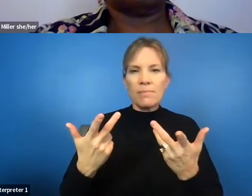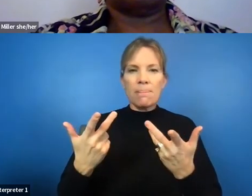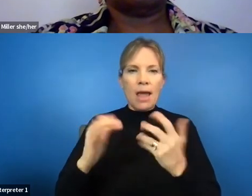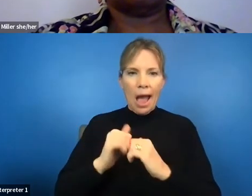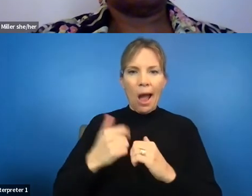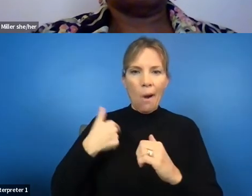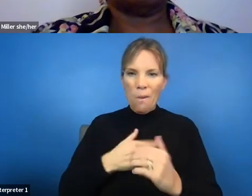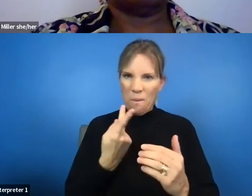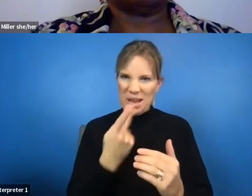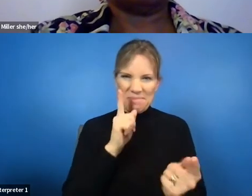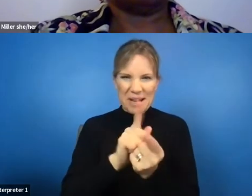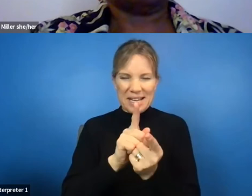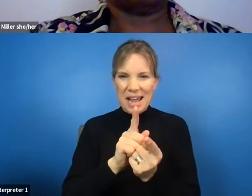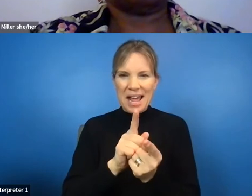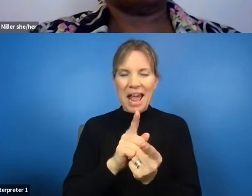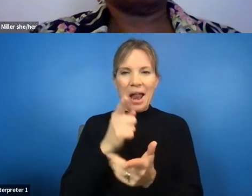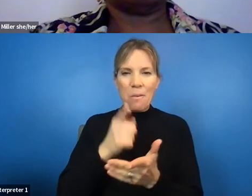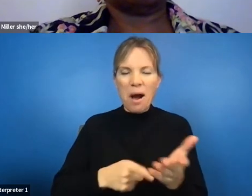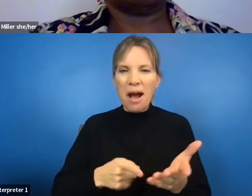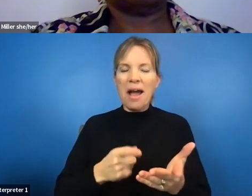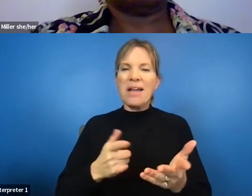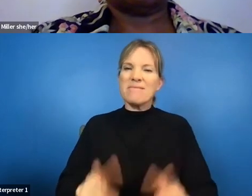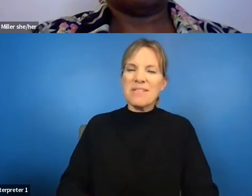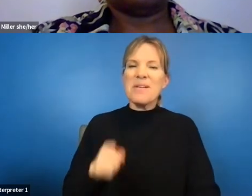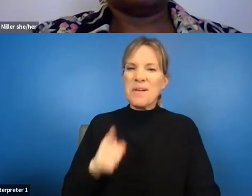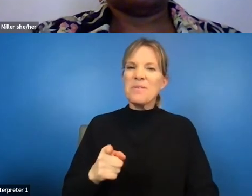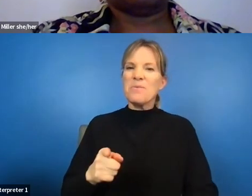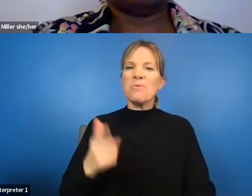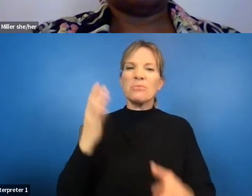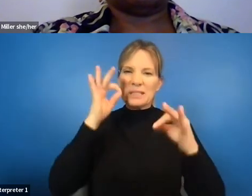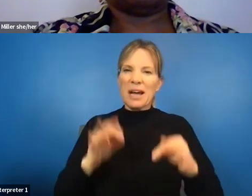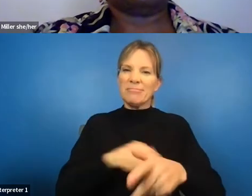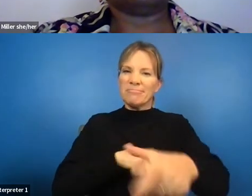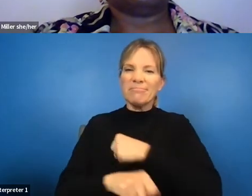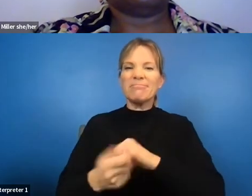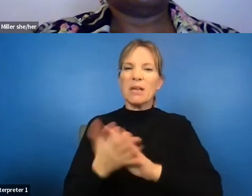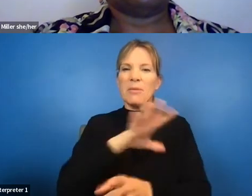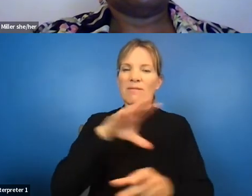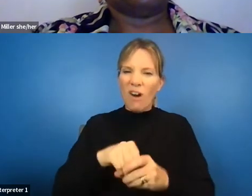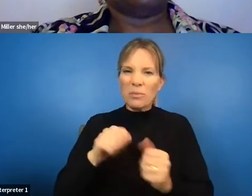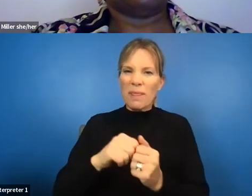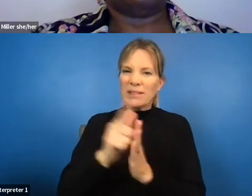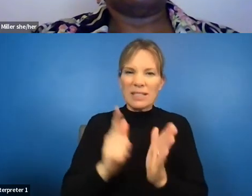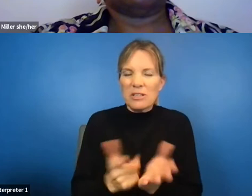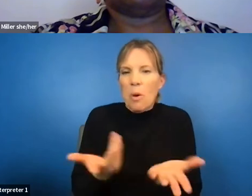we met and what actually made you get involved with this legislation?